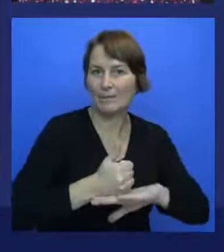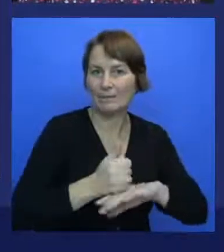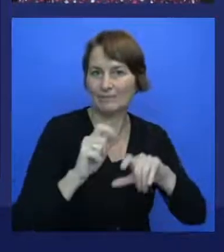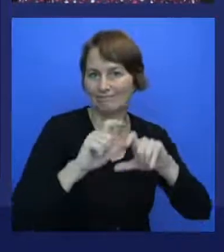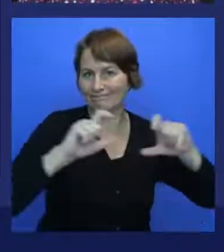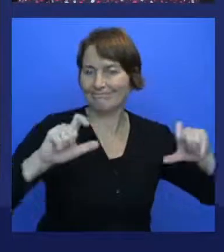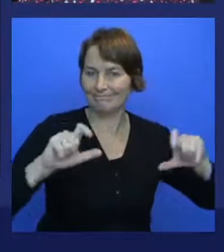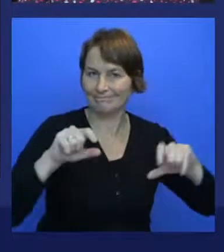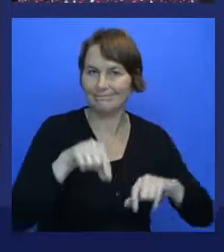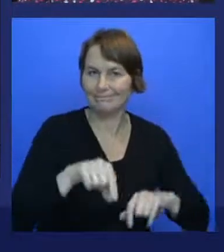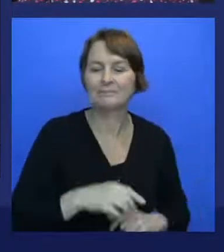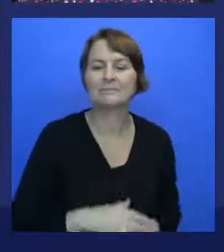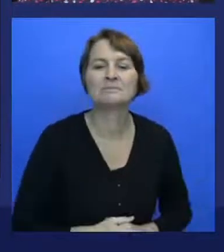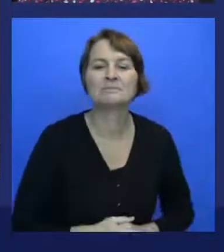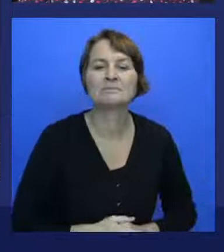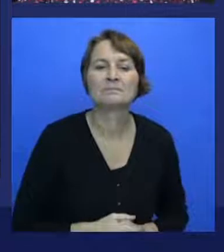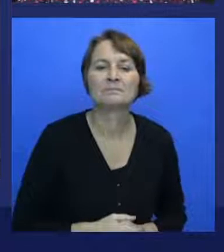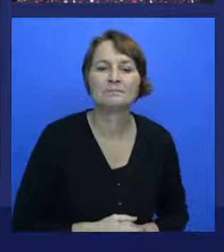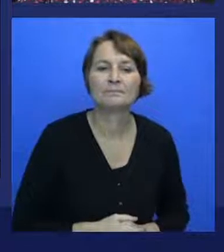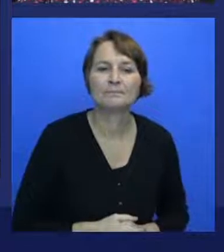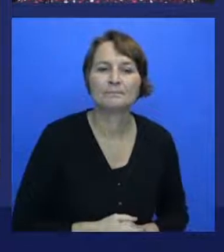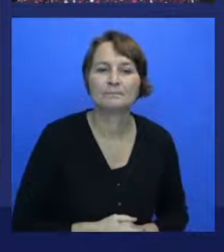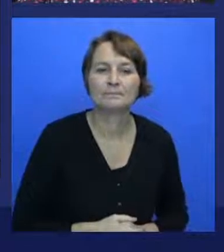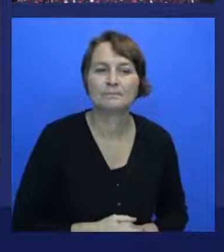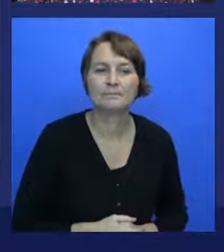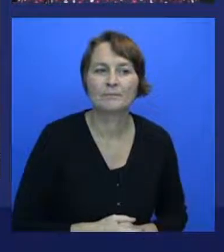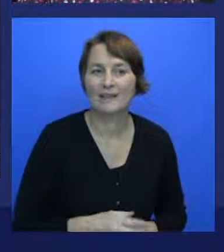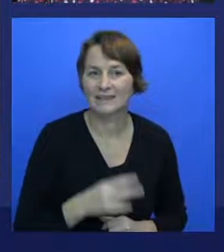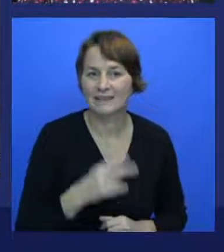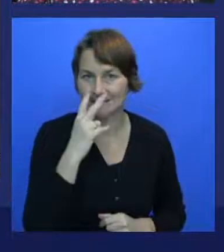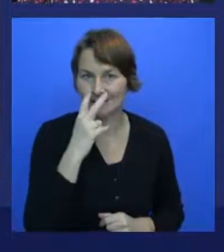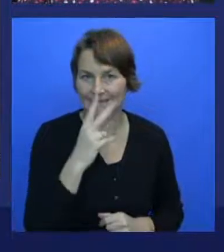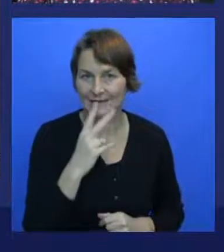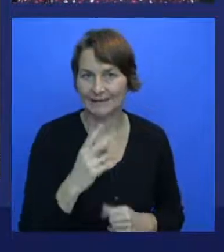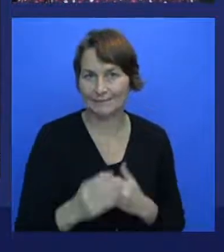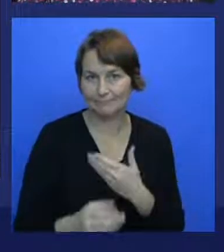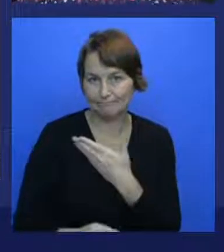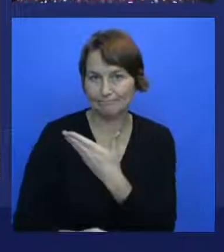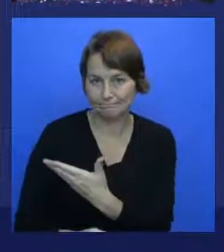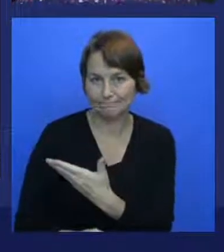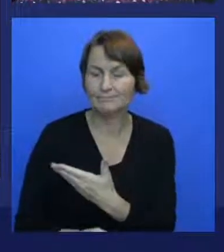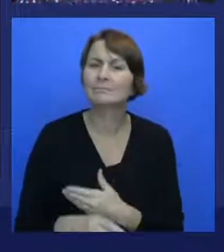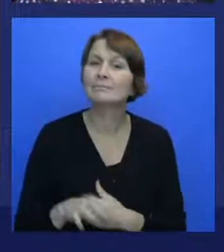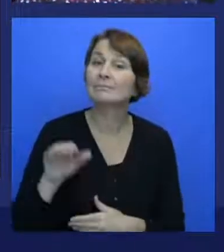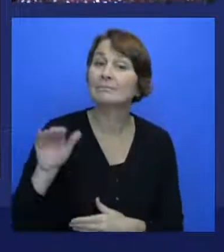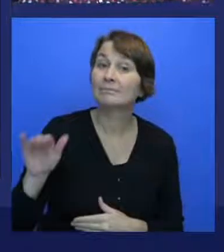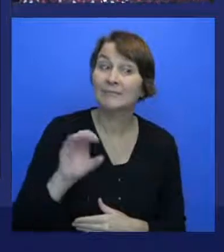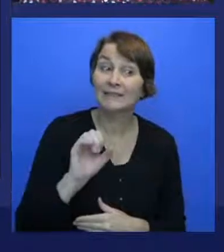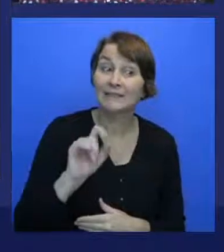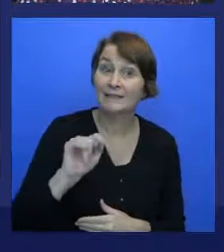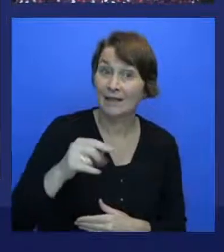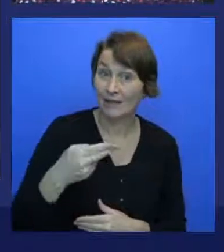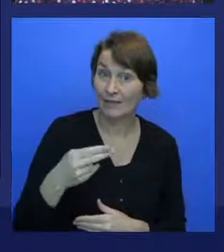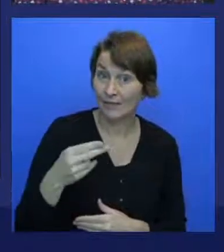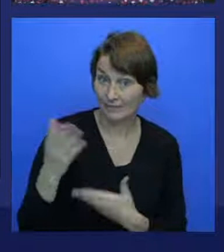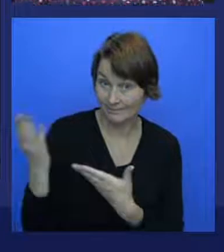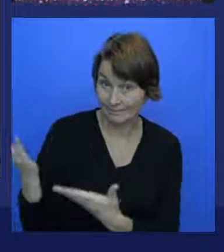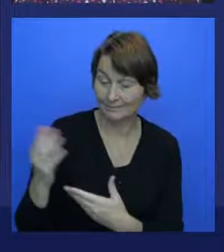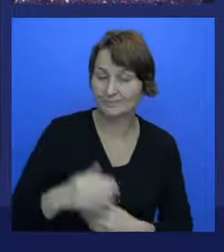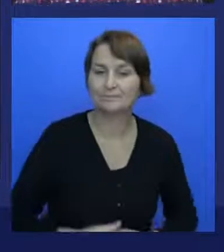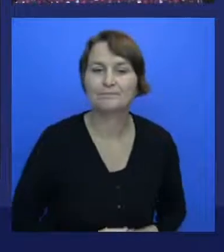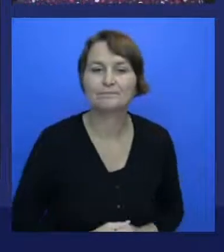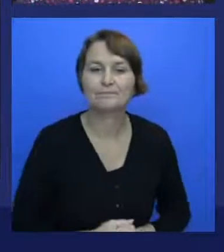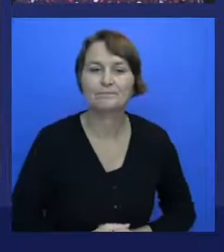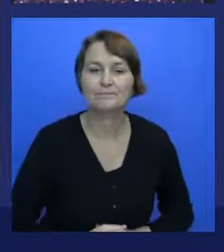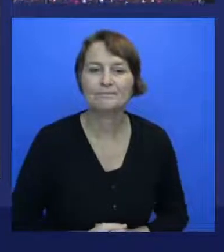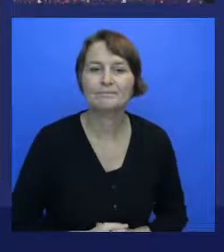talking about it, I think Designer is something that is best seen. And so, Satya, why don't you take it away again? Absolutely. So for those that don't know, Azure